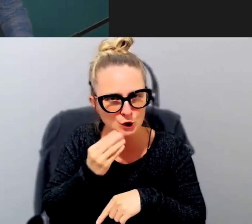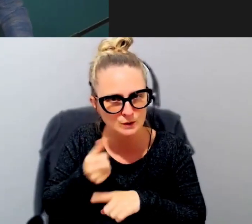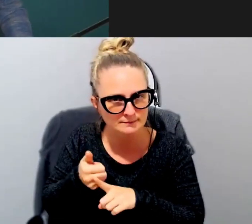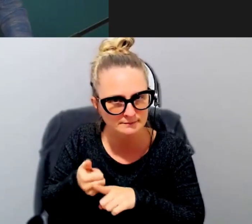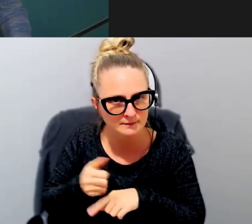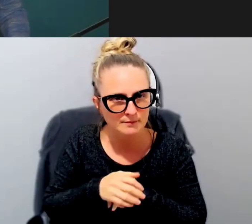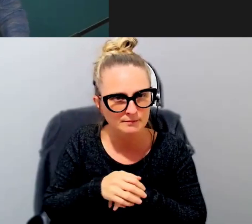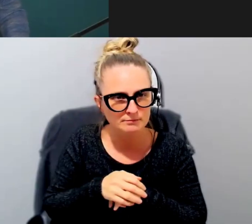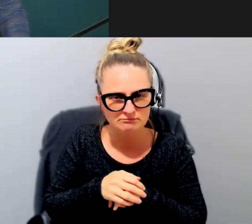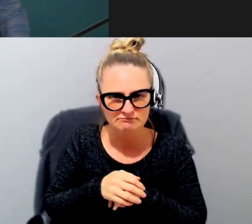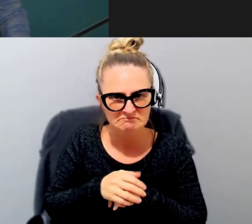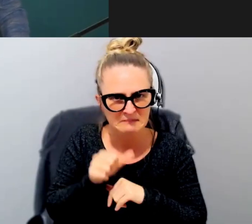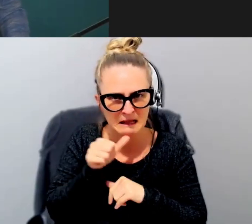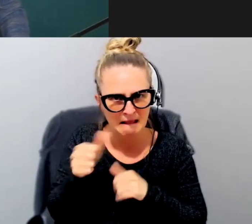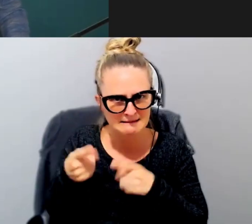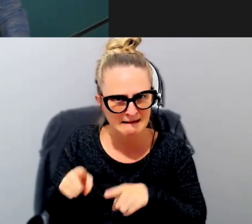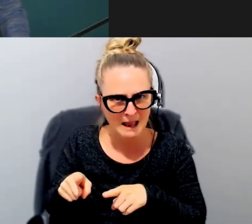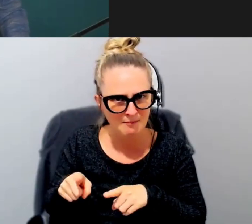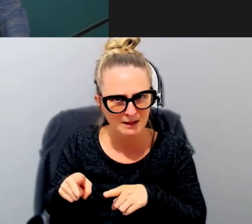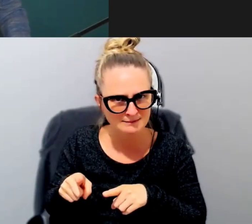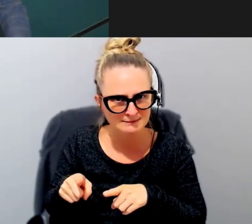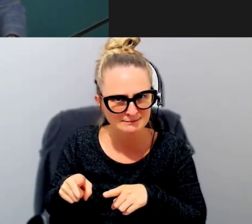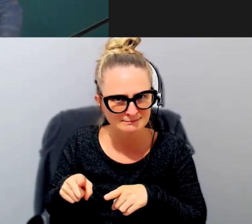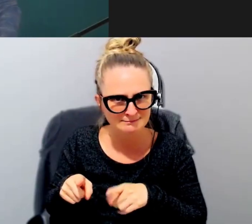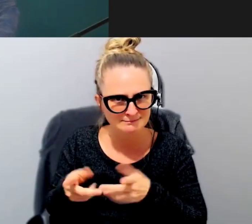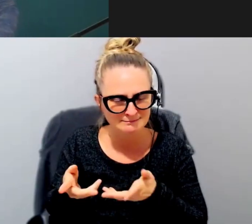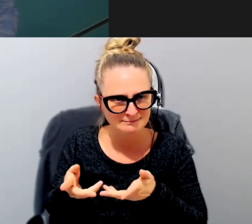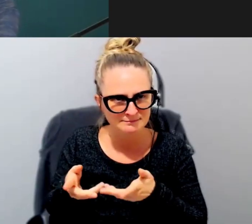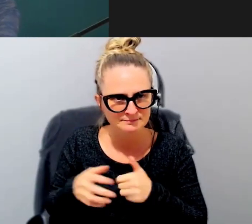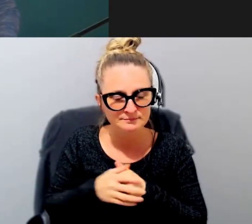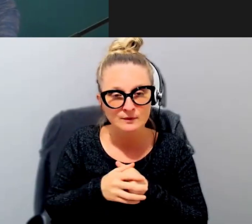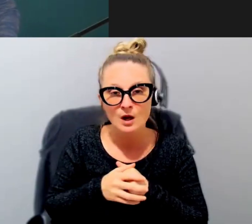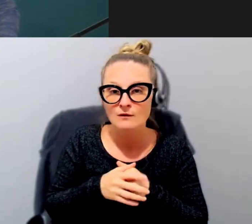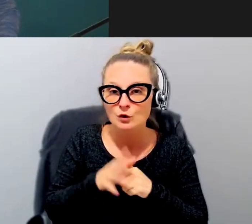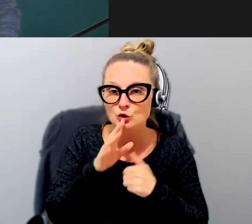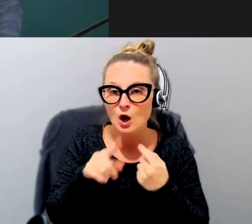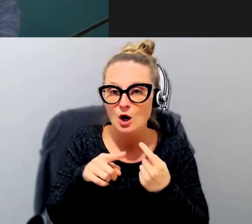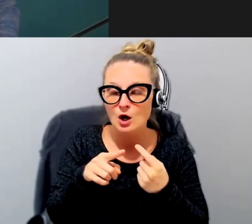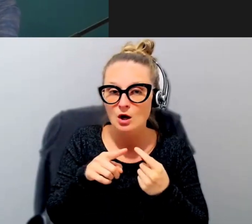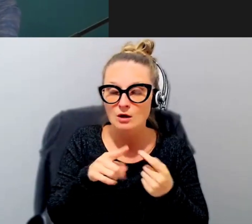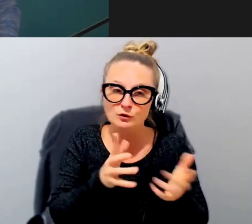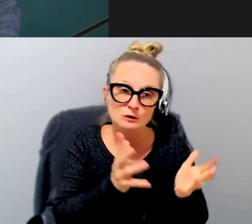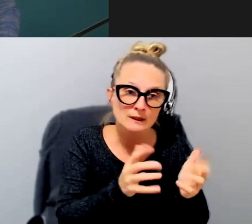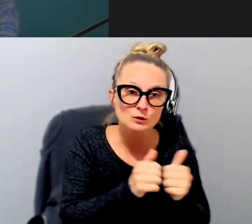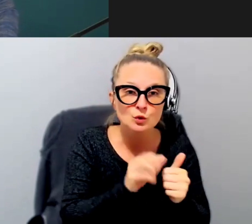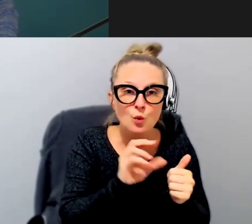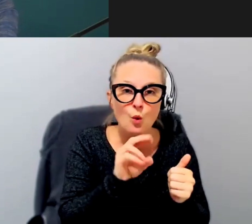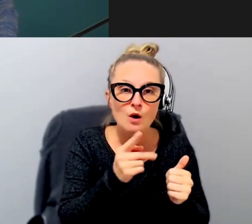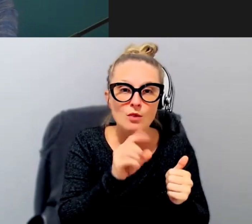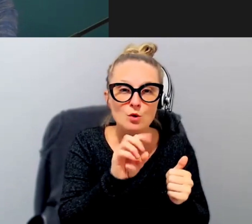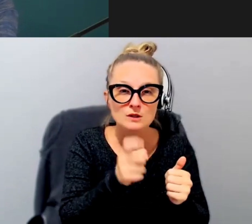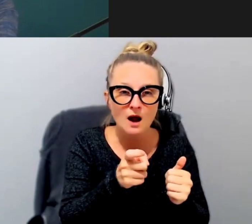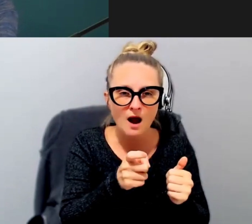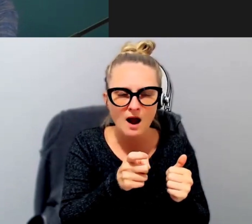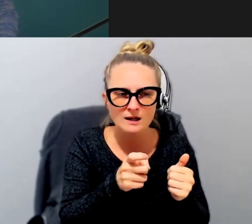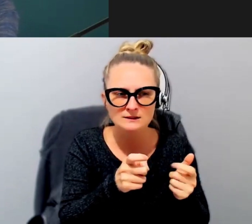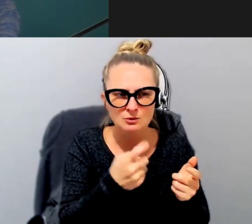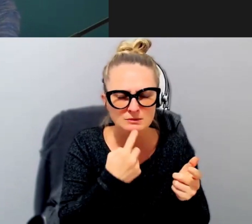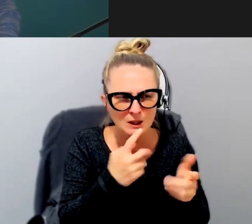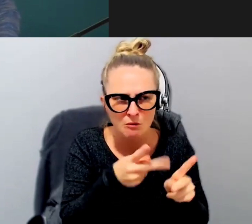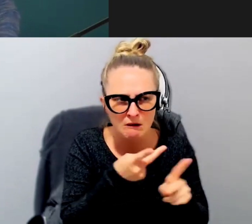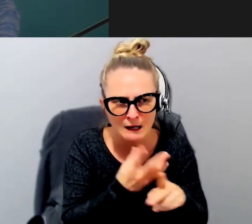that hasn't happened. Now, if you talk to Orthodox people, they will say, well, what kind of Jews are they? Like, there's always going to